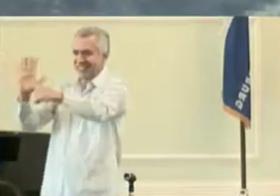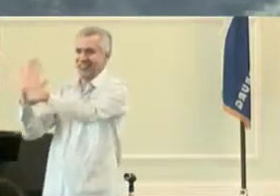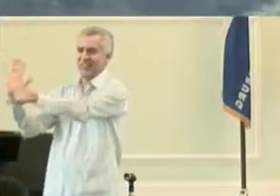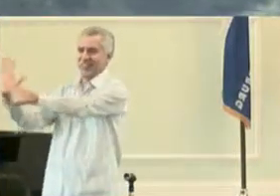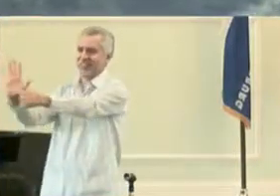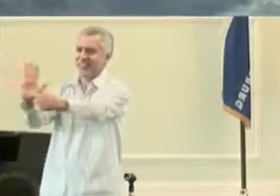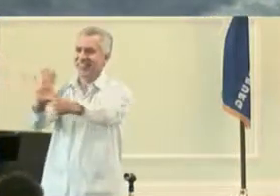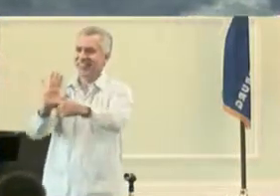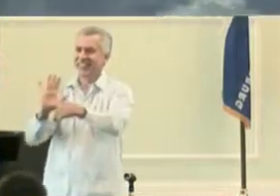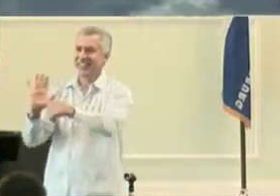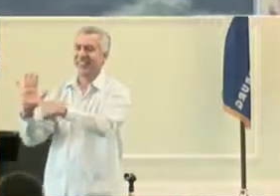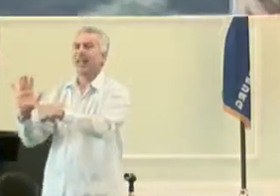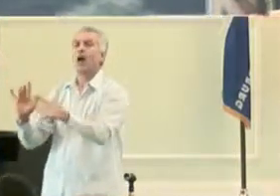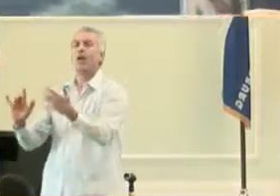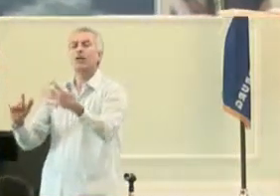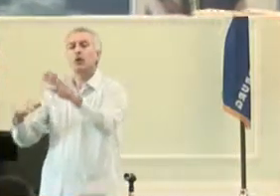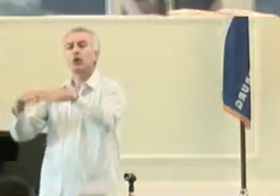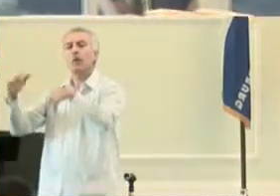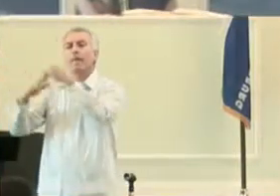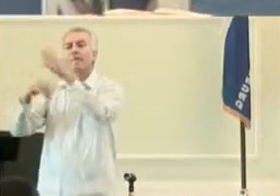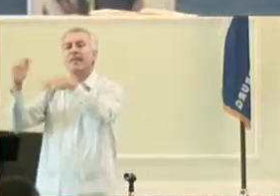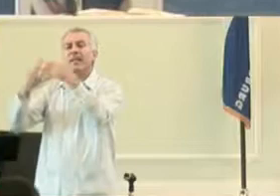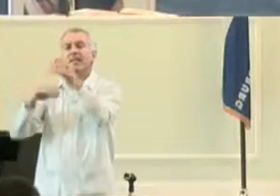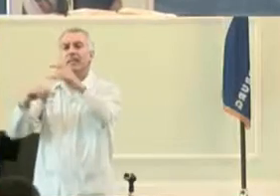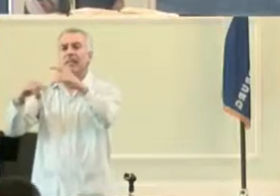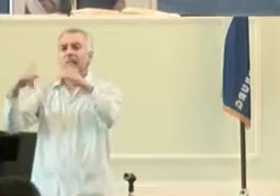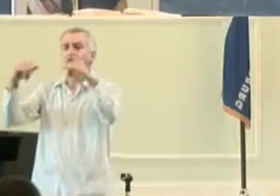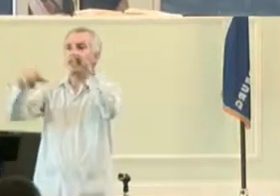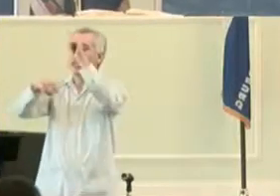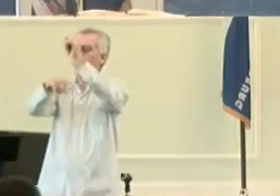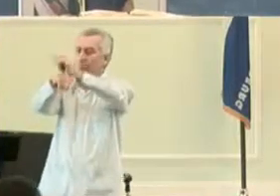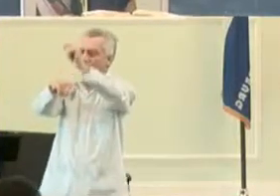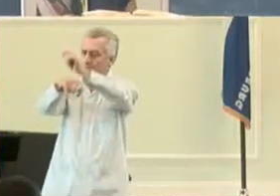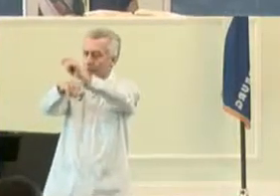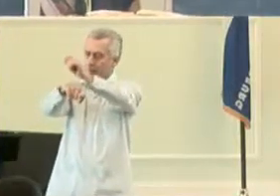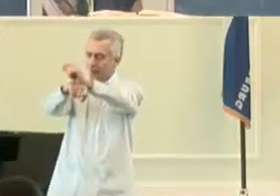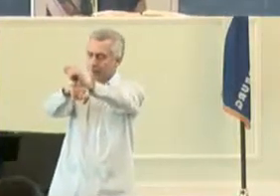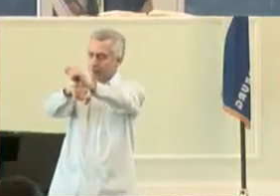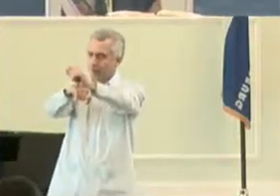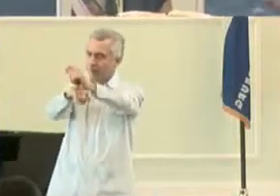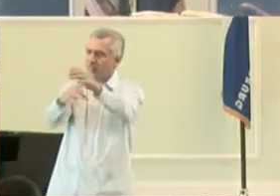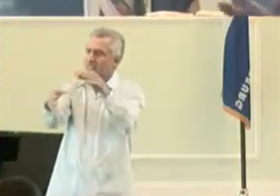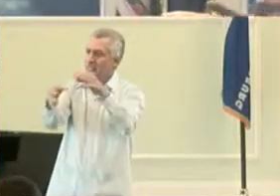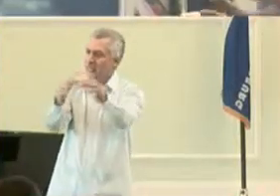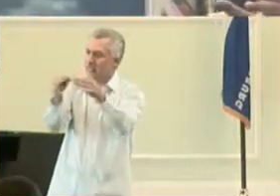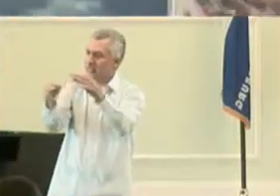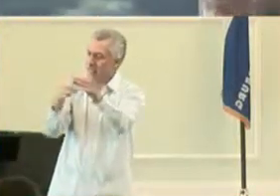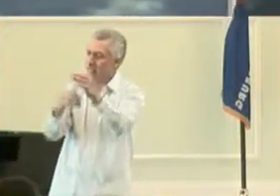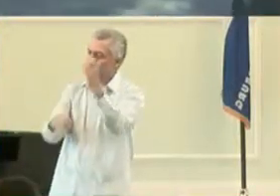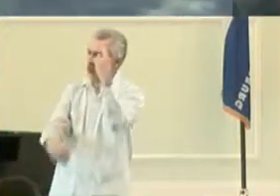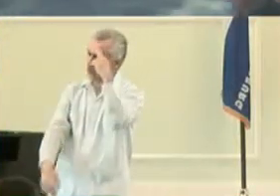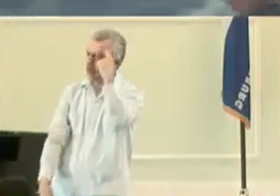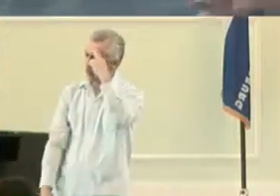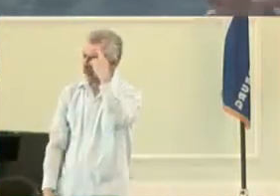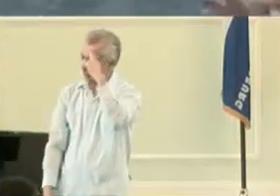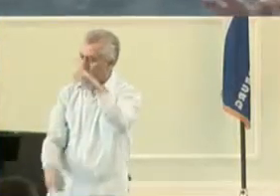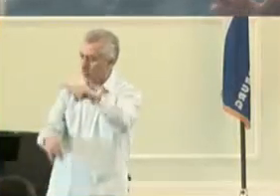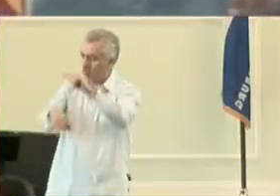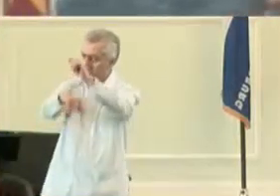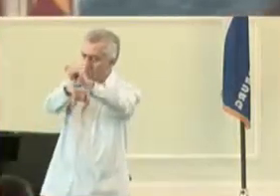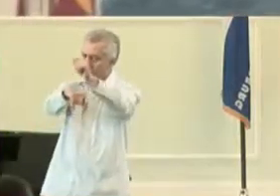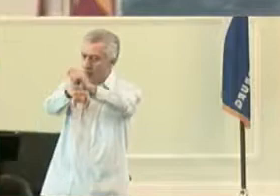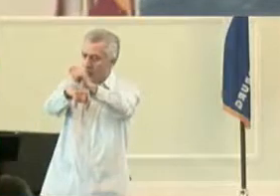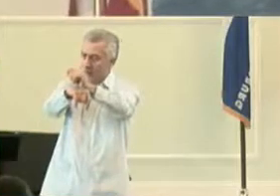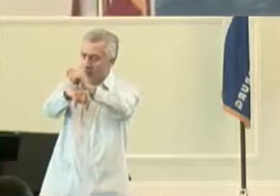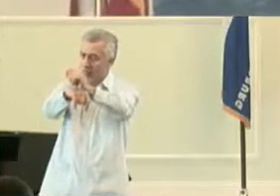you to build me a sanctuary. And he tells them the reason why. He says, I want you to build me a sanctuary so